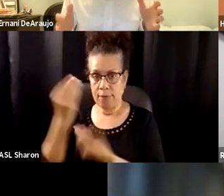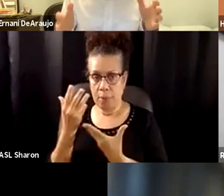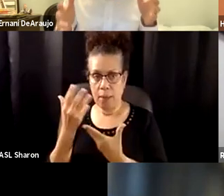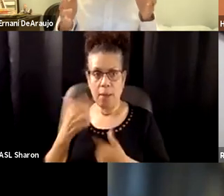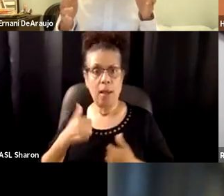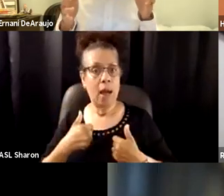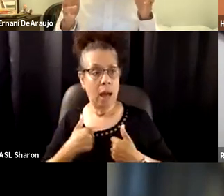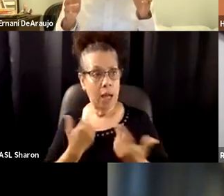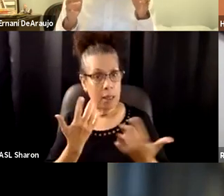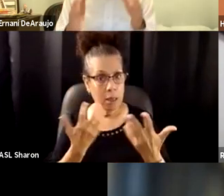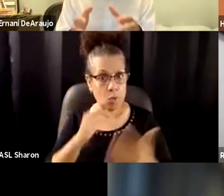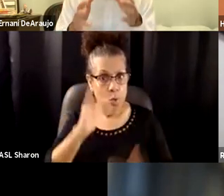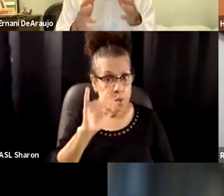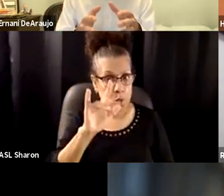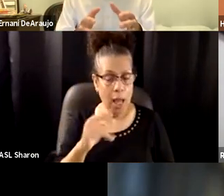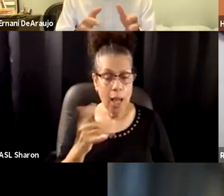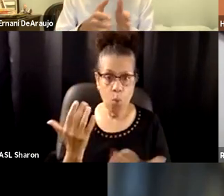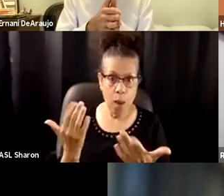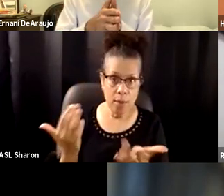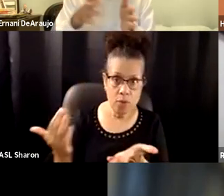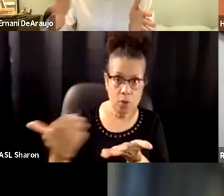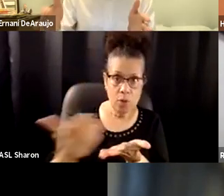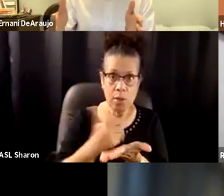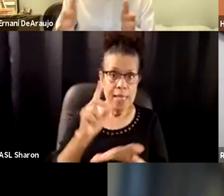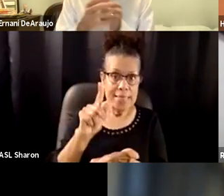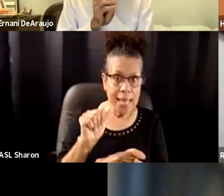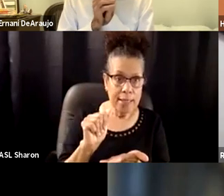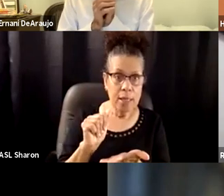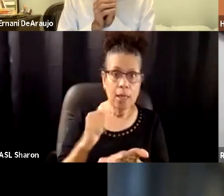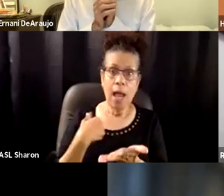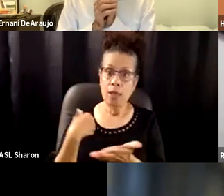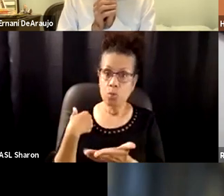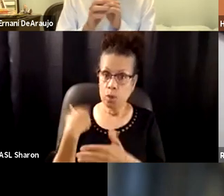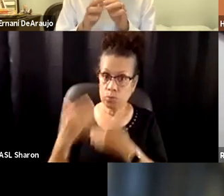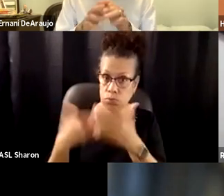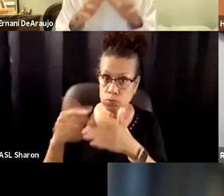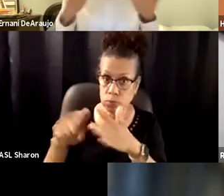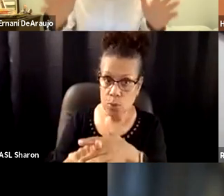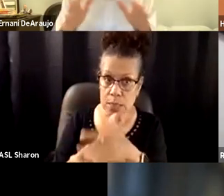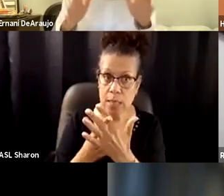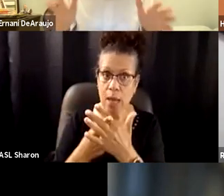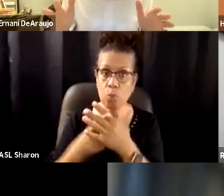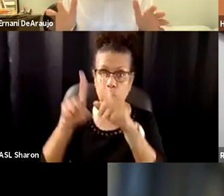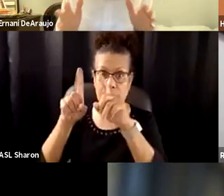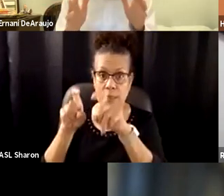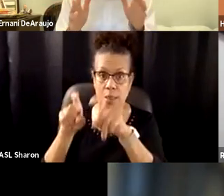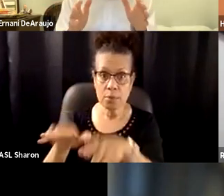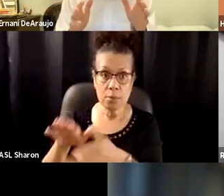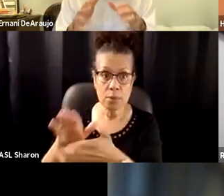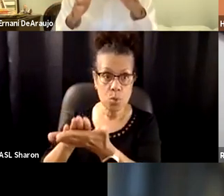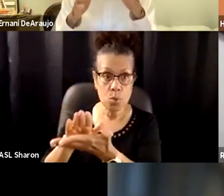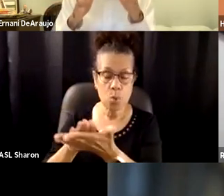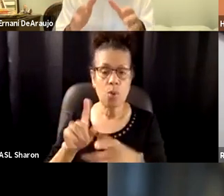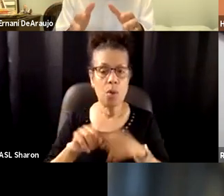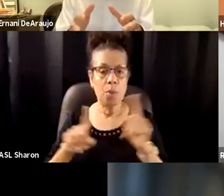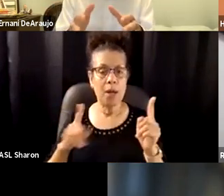receiving the data and the update as implementation was going to start i understand the broader context but i i